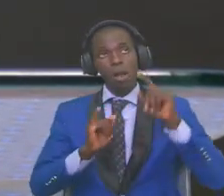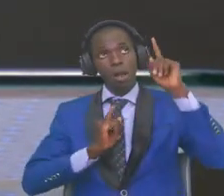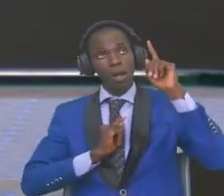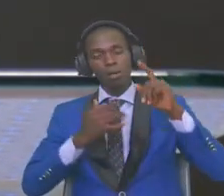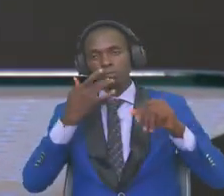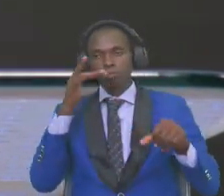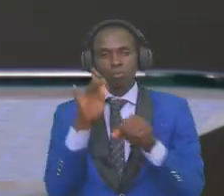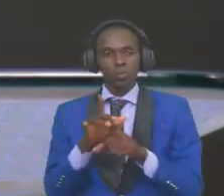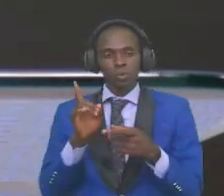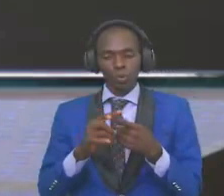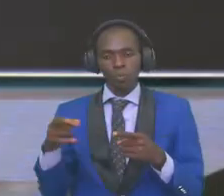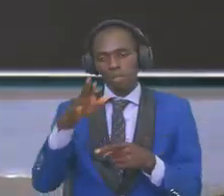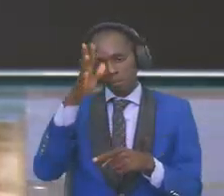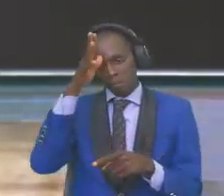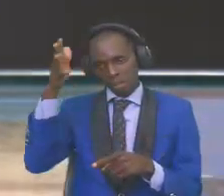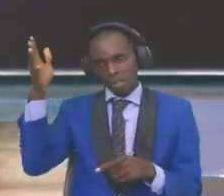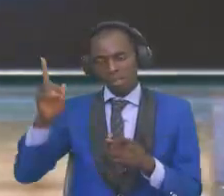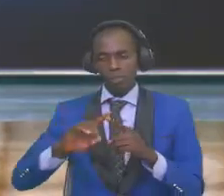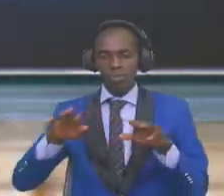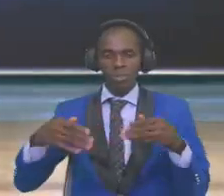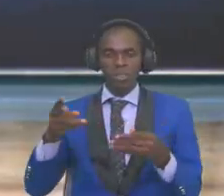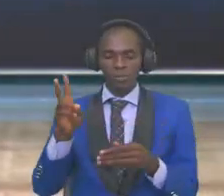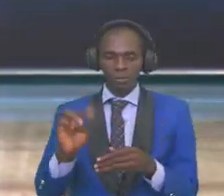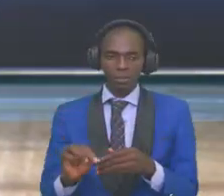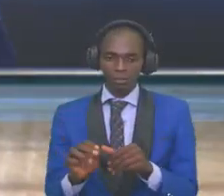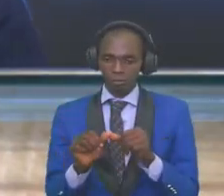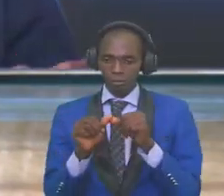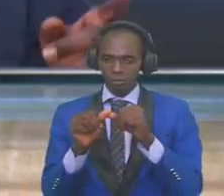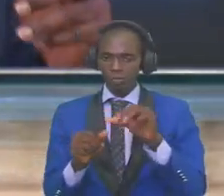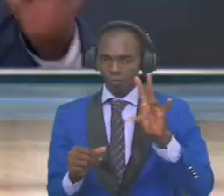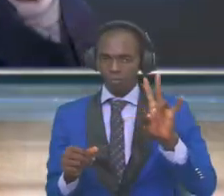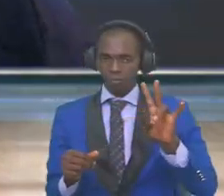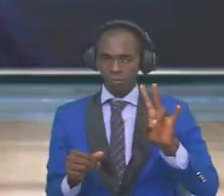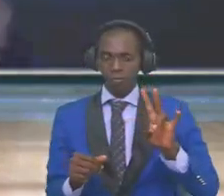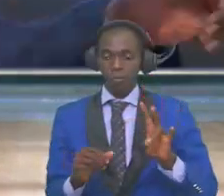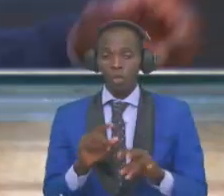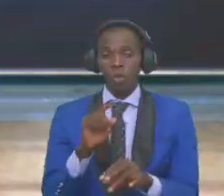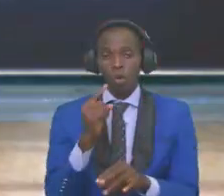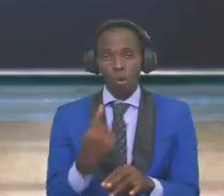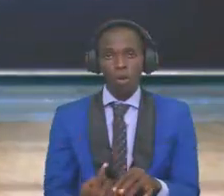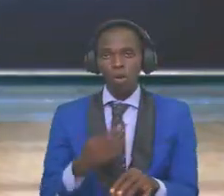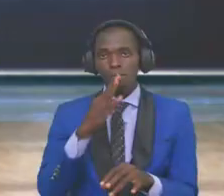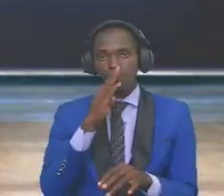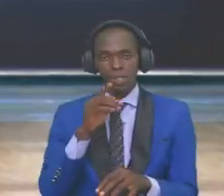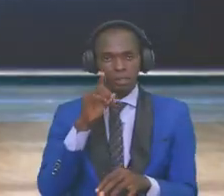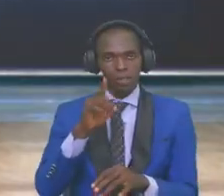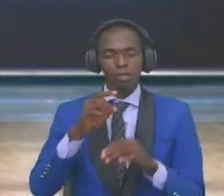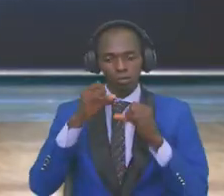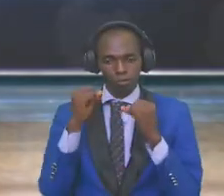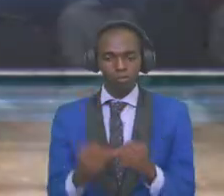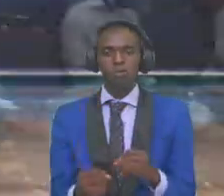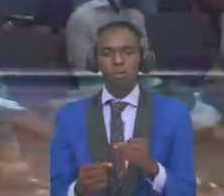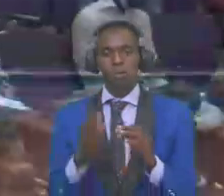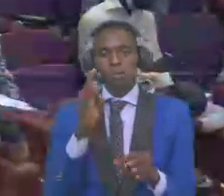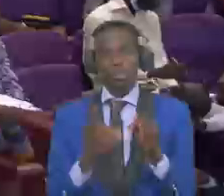them. Look at verse 7. In verse 7, only be thou strong. If you're going